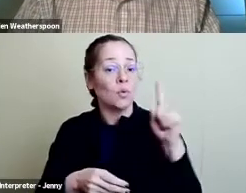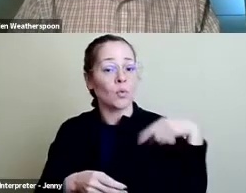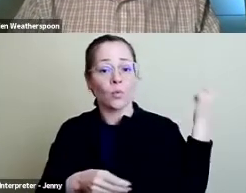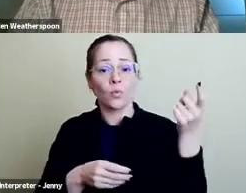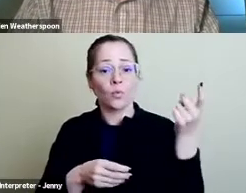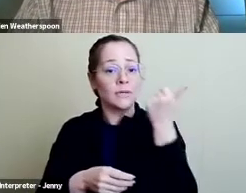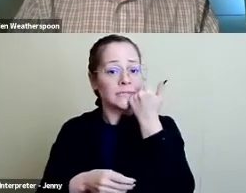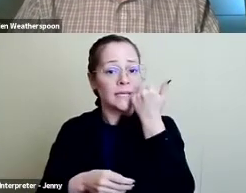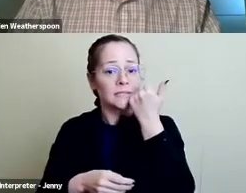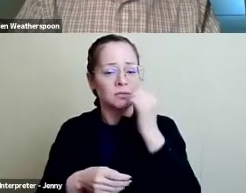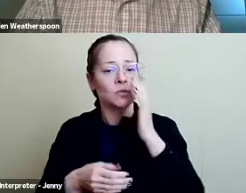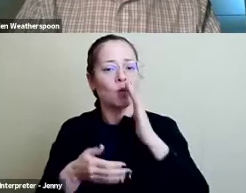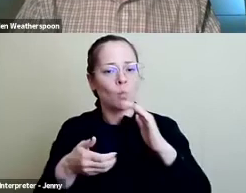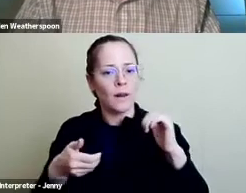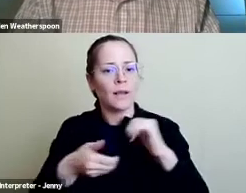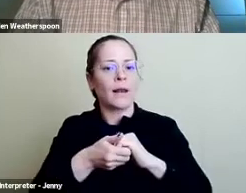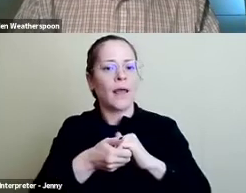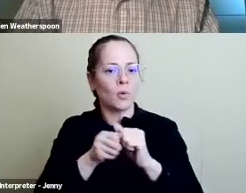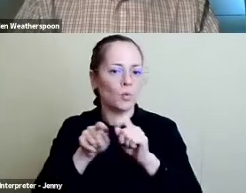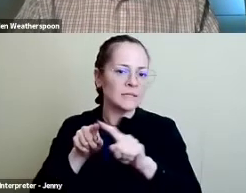with physicians and